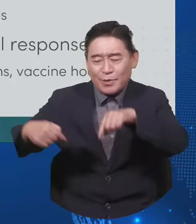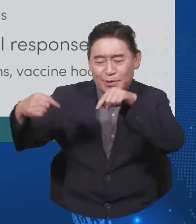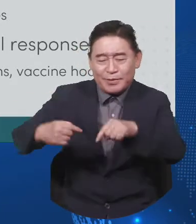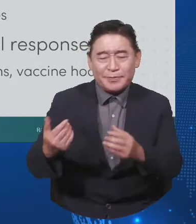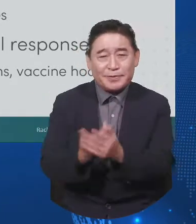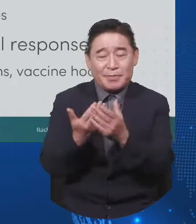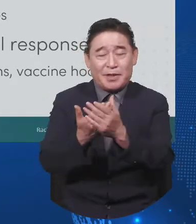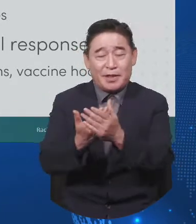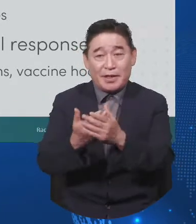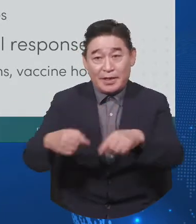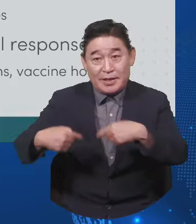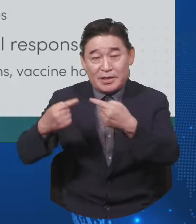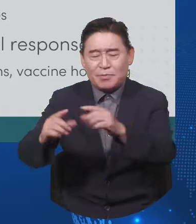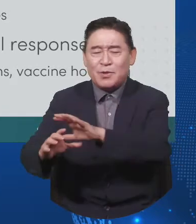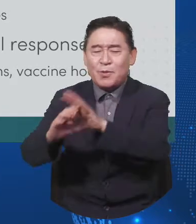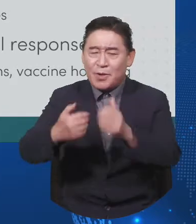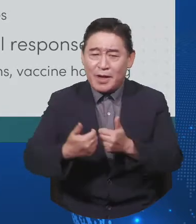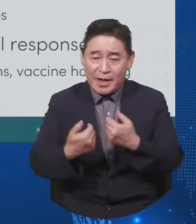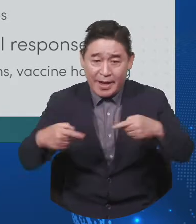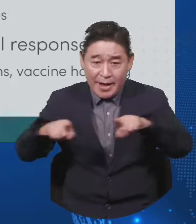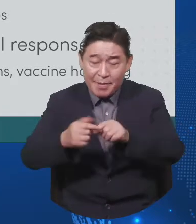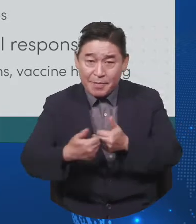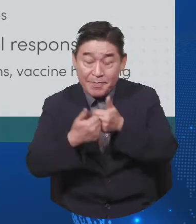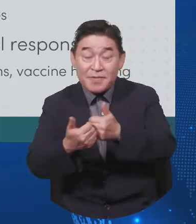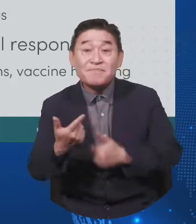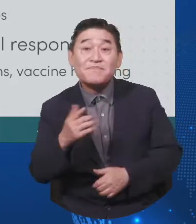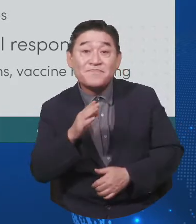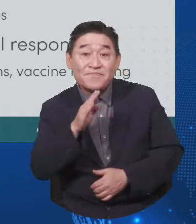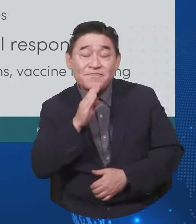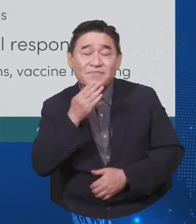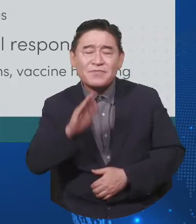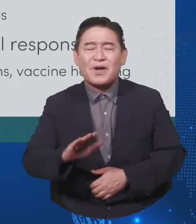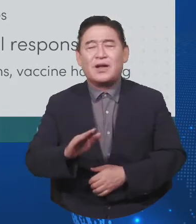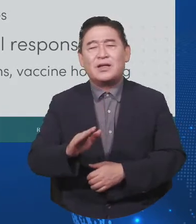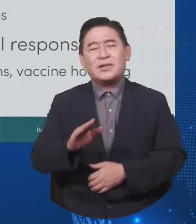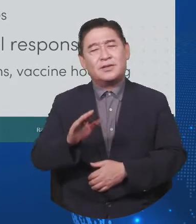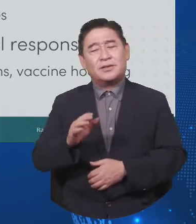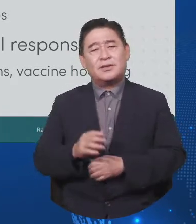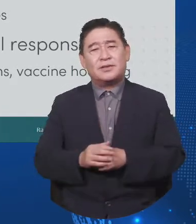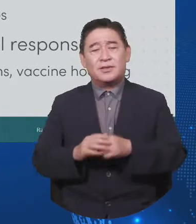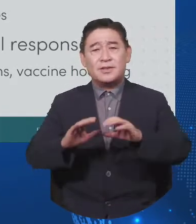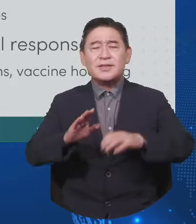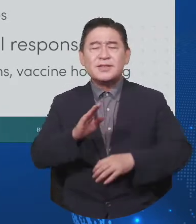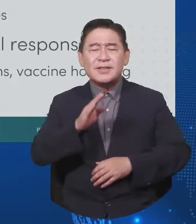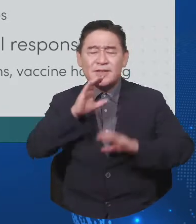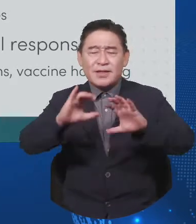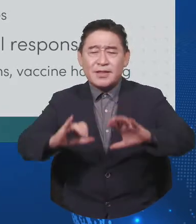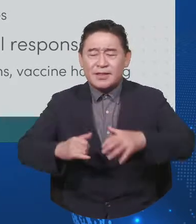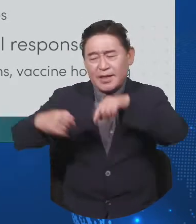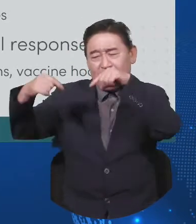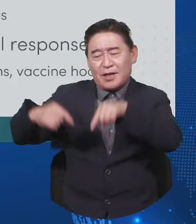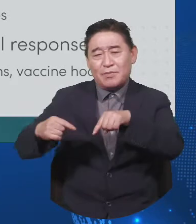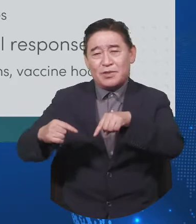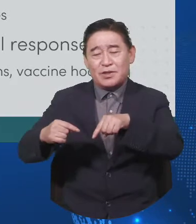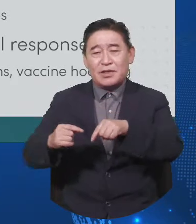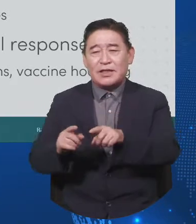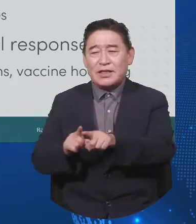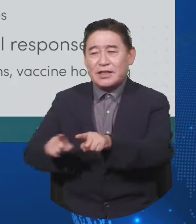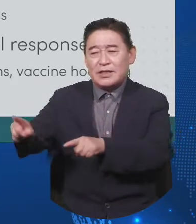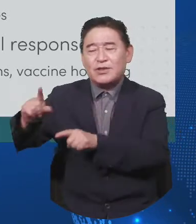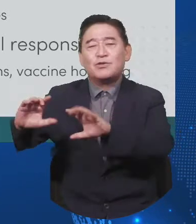what we didn't see was the type of global cooperation where actors from North and South worked together for the global